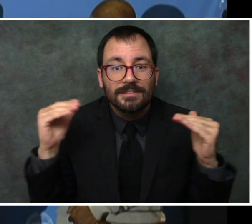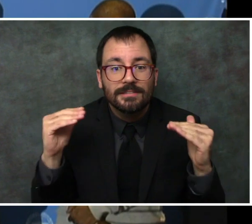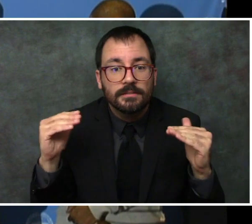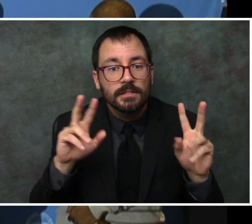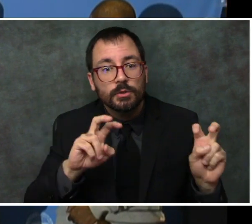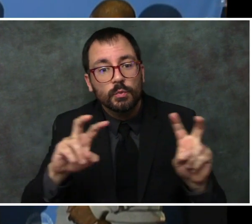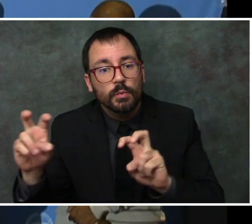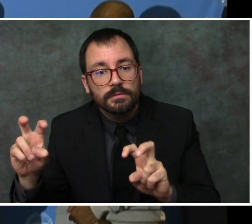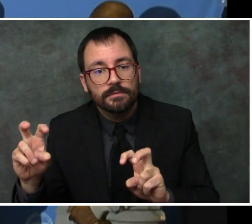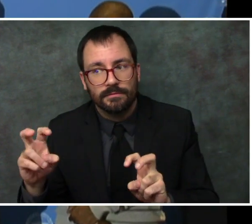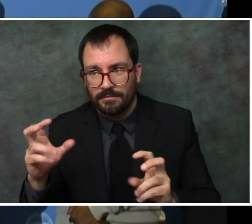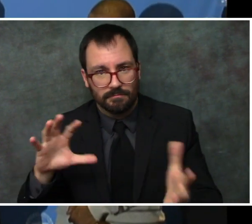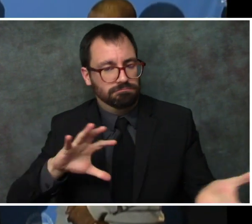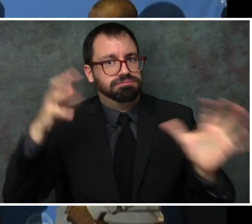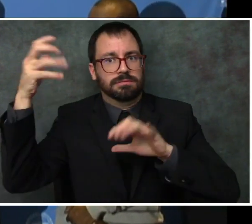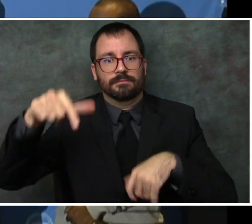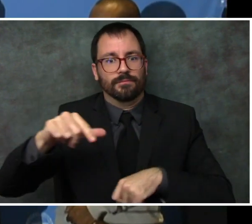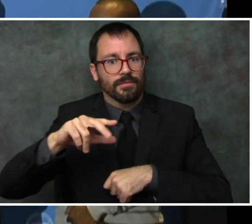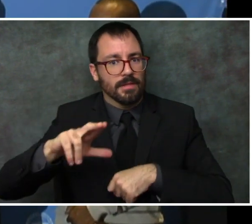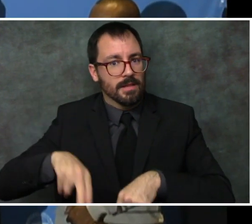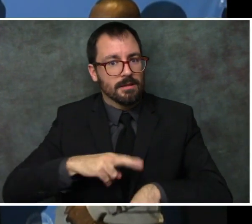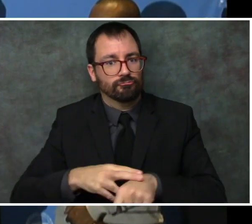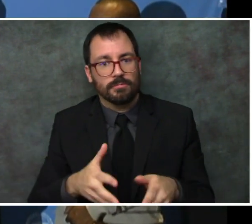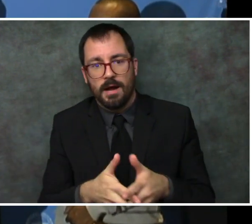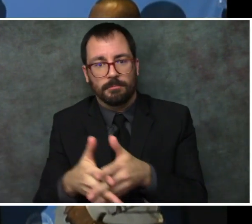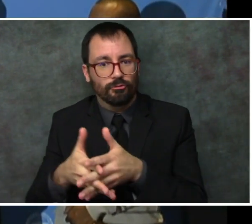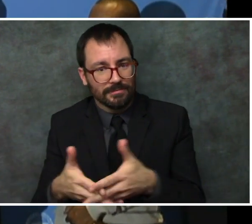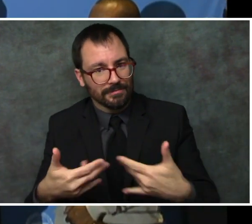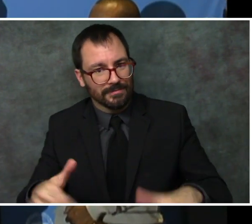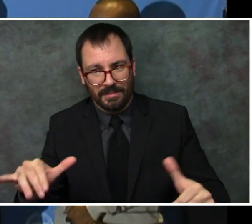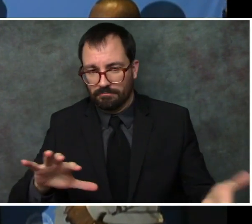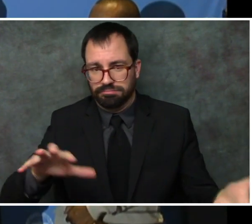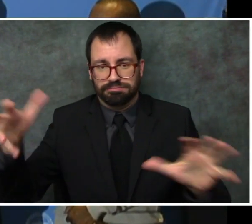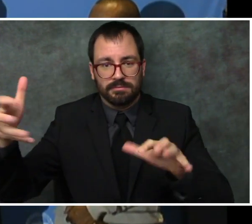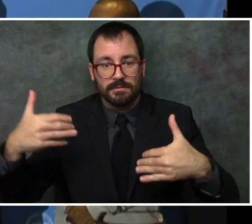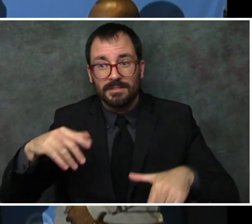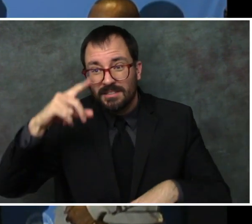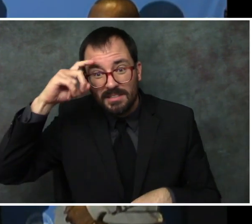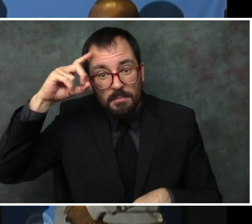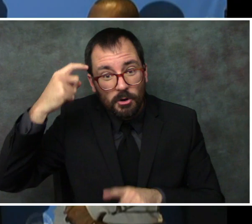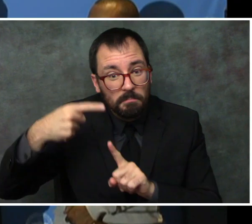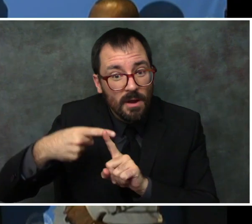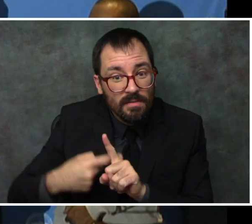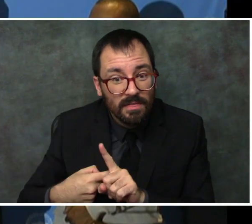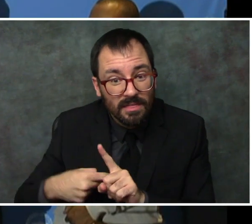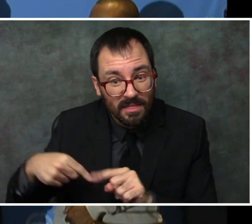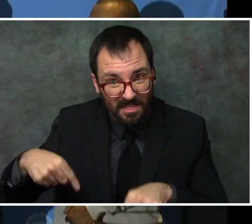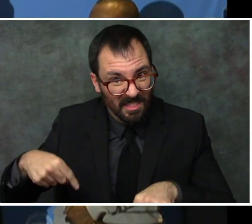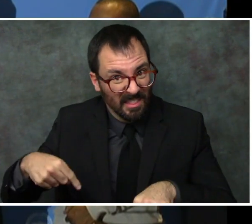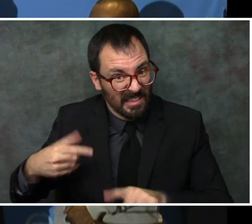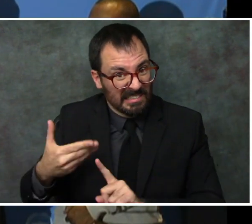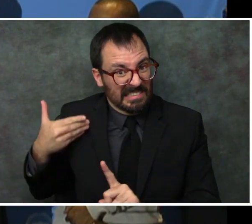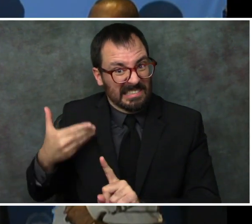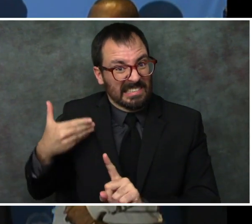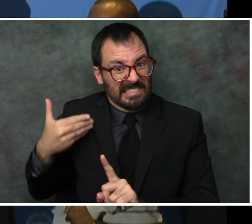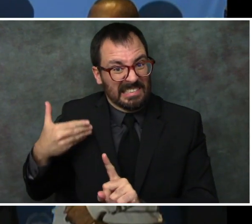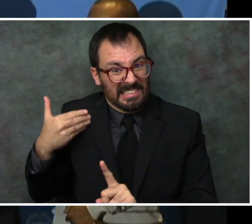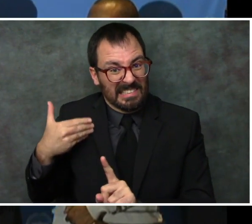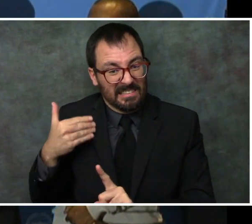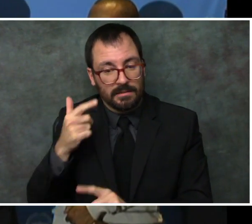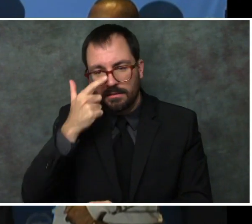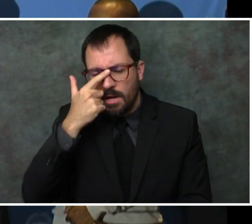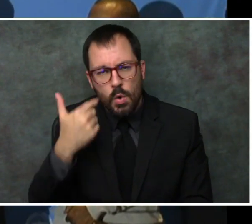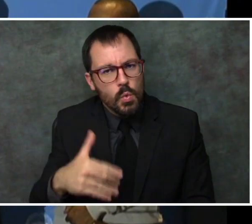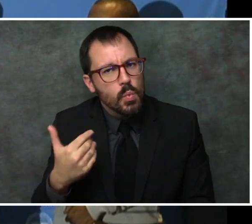the nation. This was all during the summer months, which made for true challenges